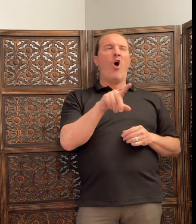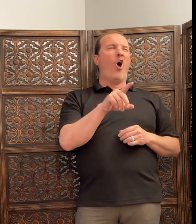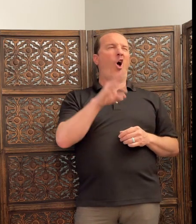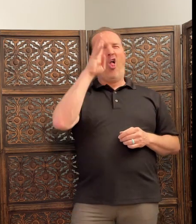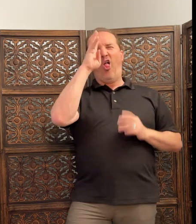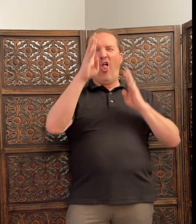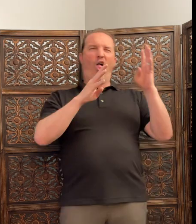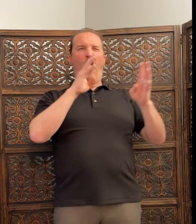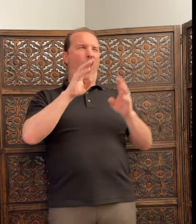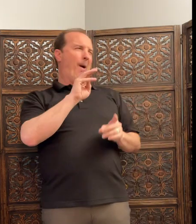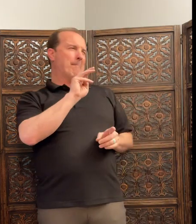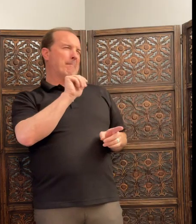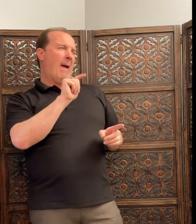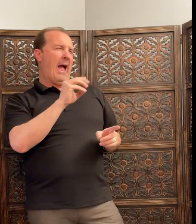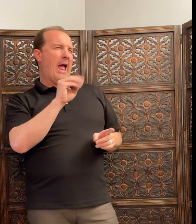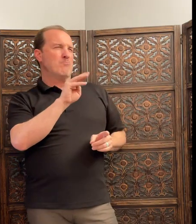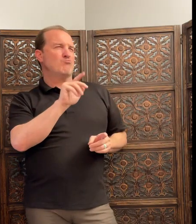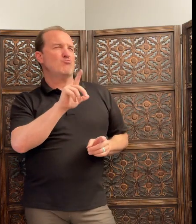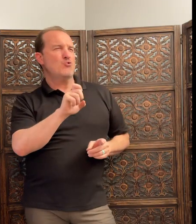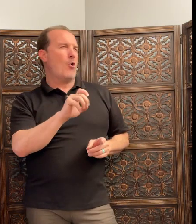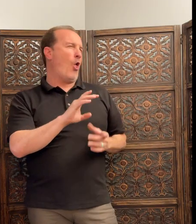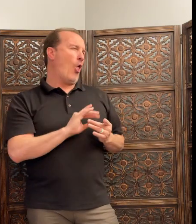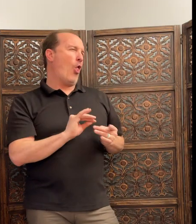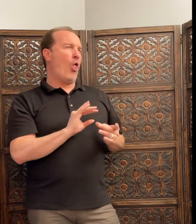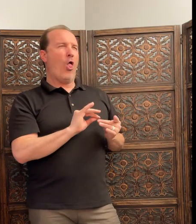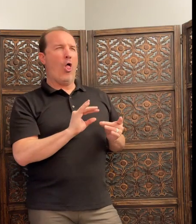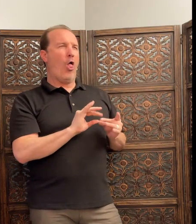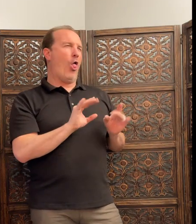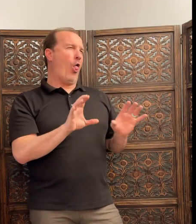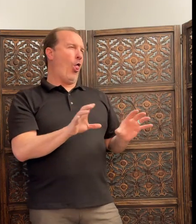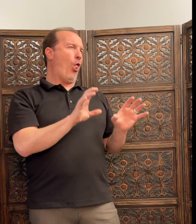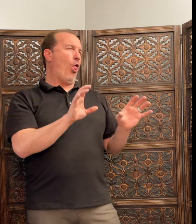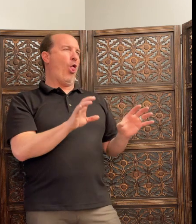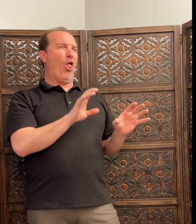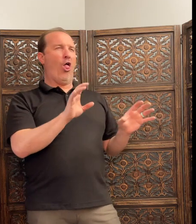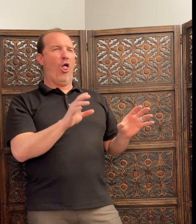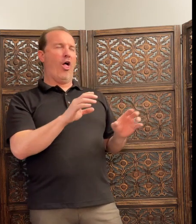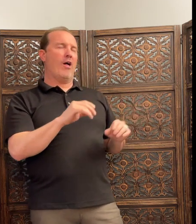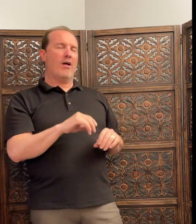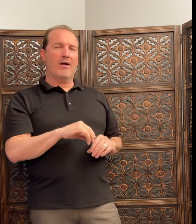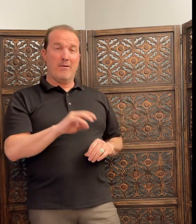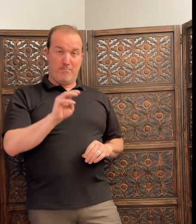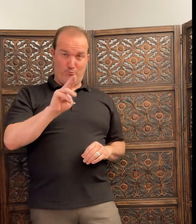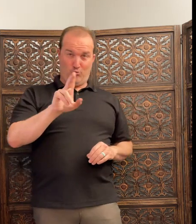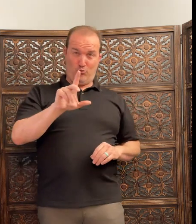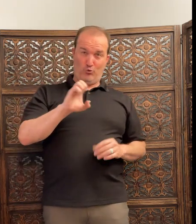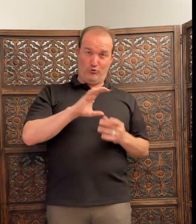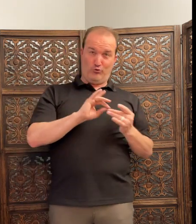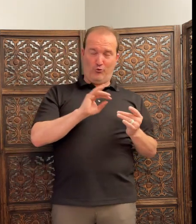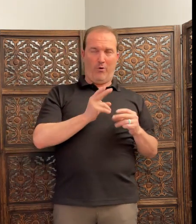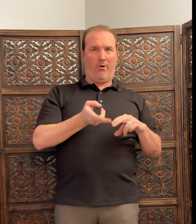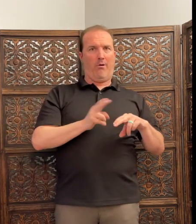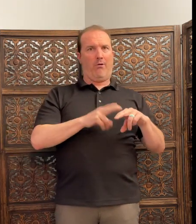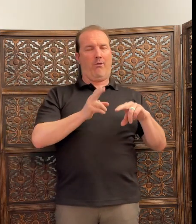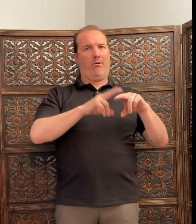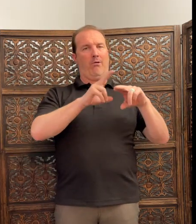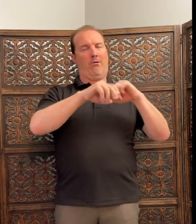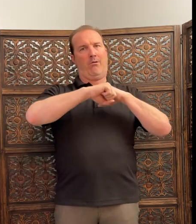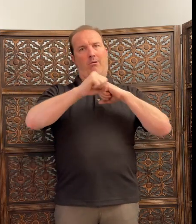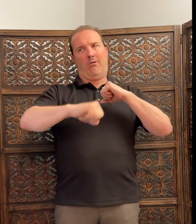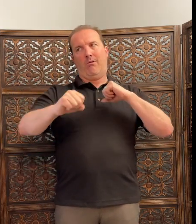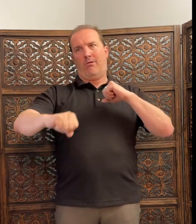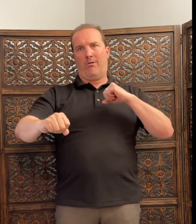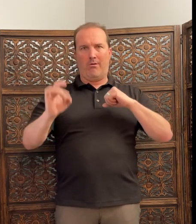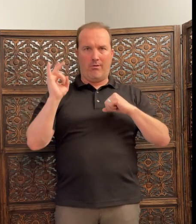indulge and make up stories about Matt and his mule. The stories are so fanciful that often these mule stories take on a life of their